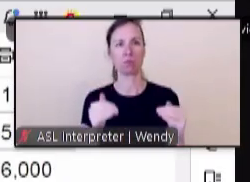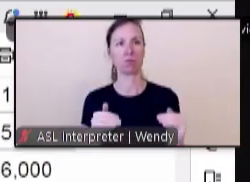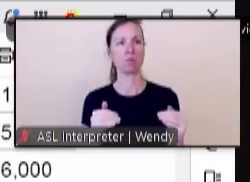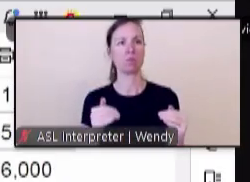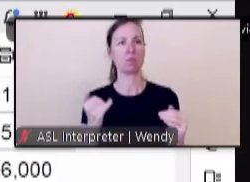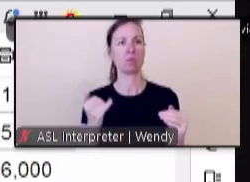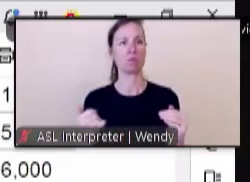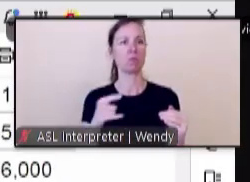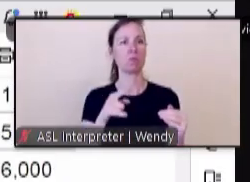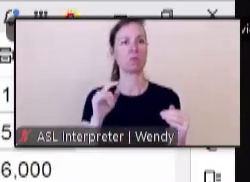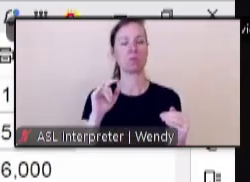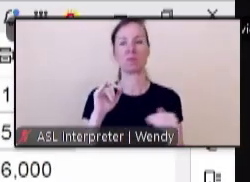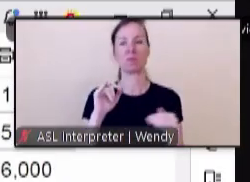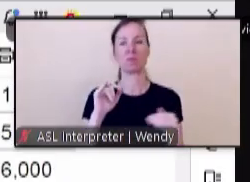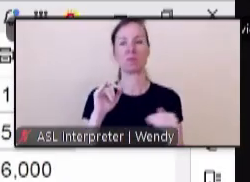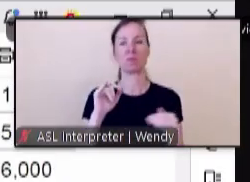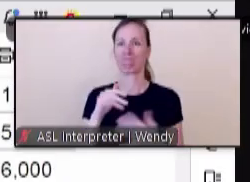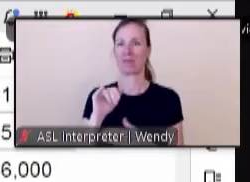Intergovernmental